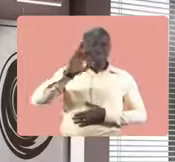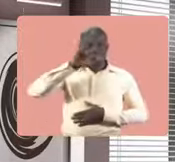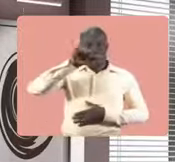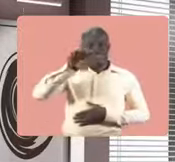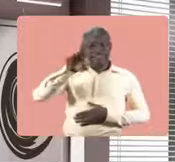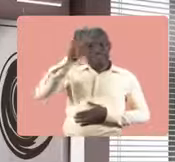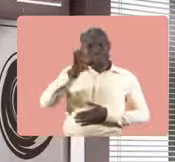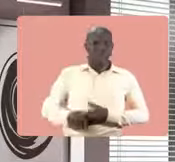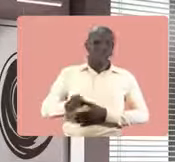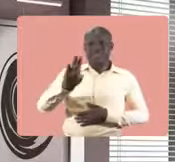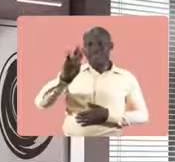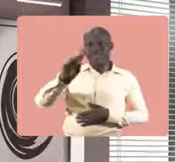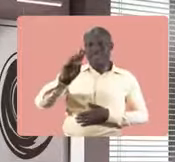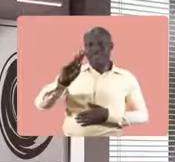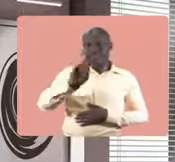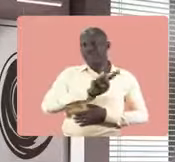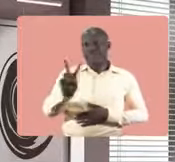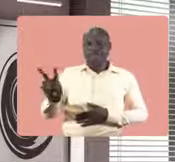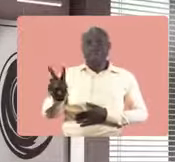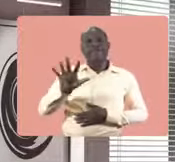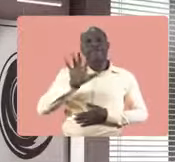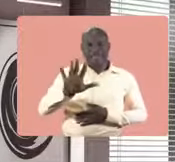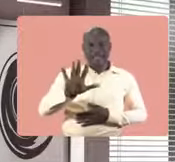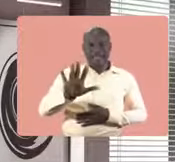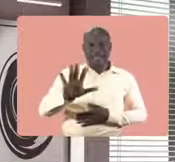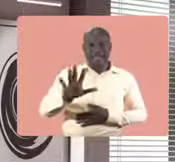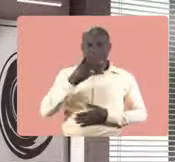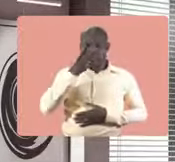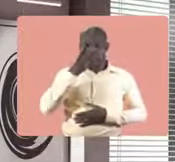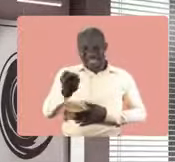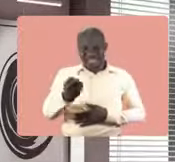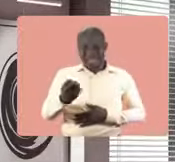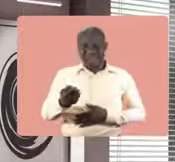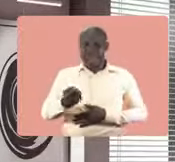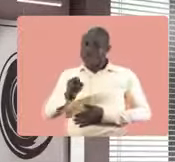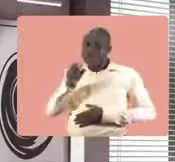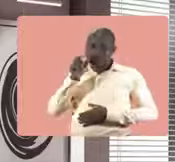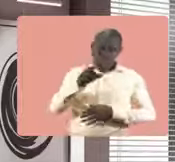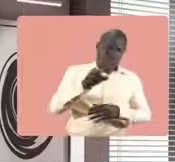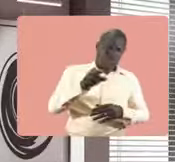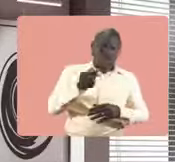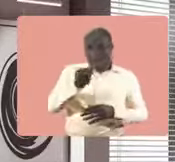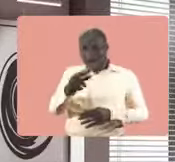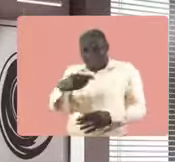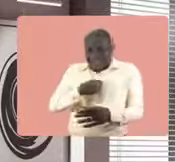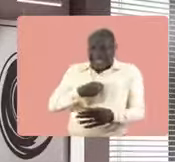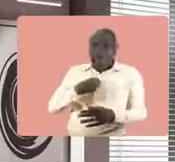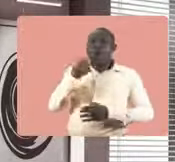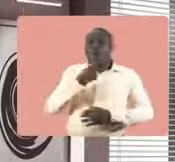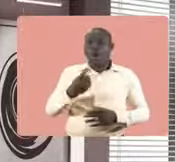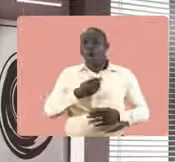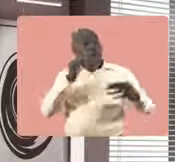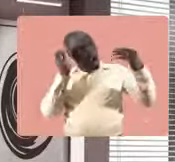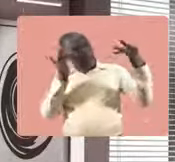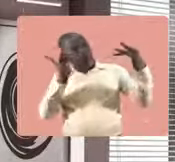17 and verse 5. Ano menka obi biara ode ne ho eto enipa so dododo de bekọ